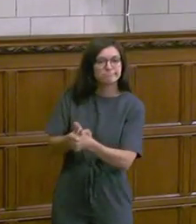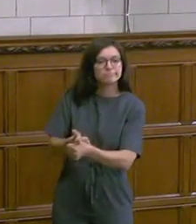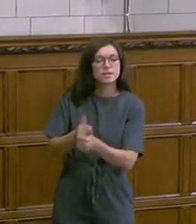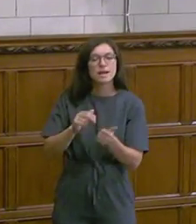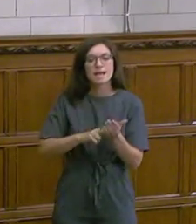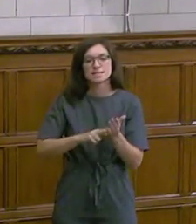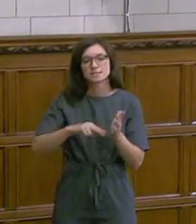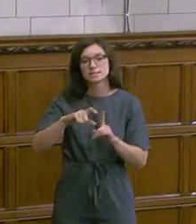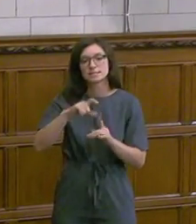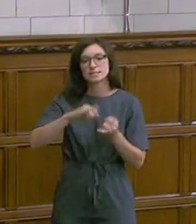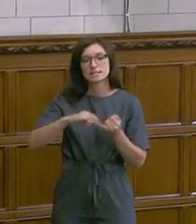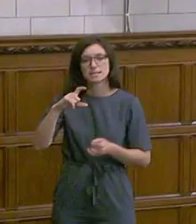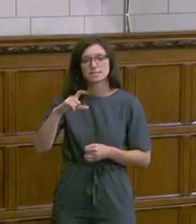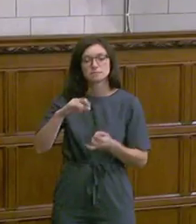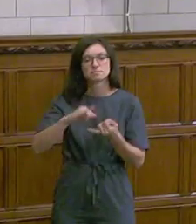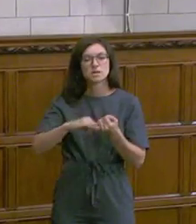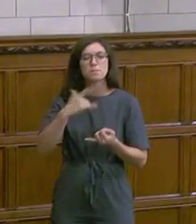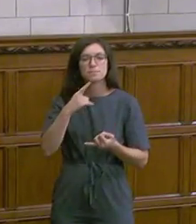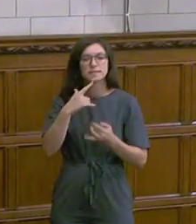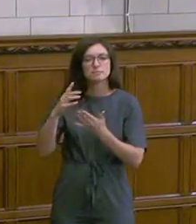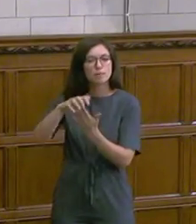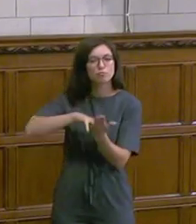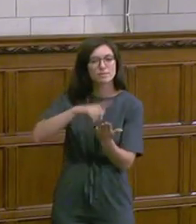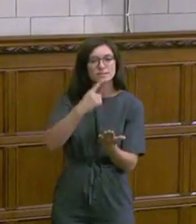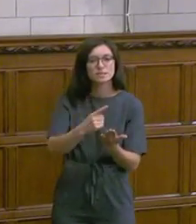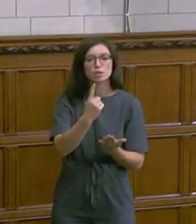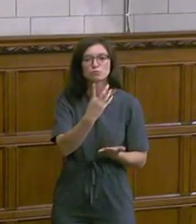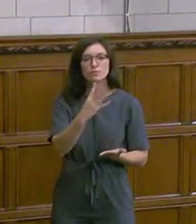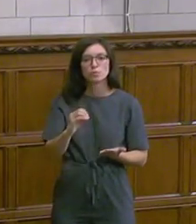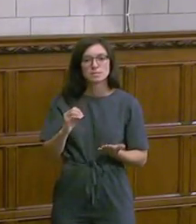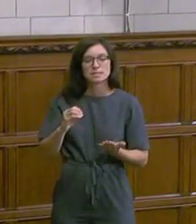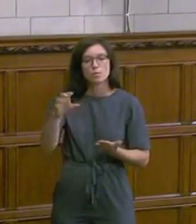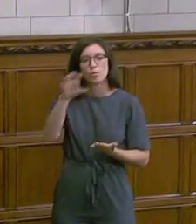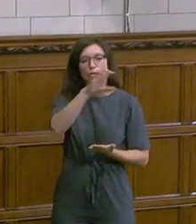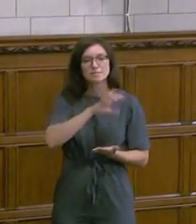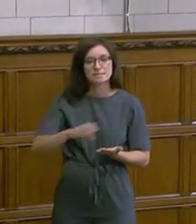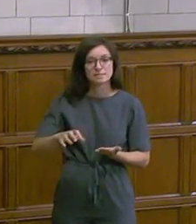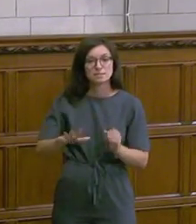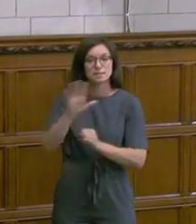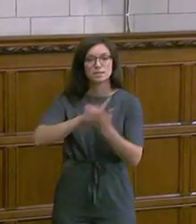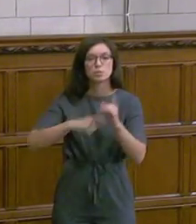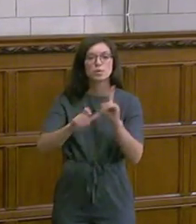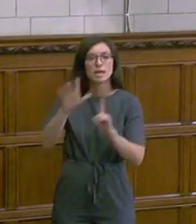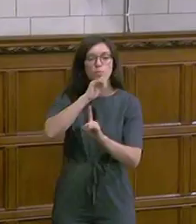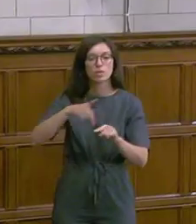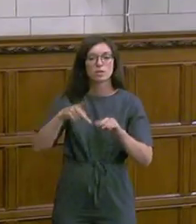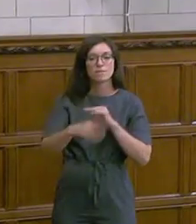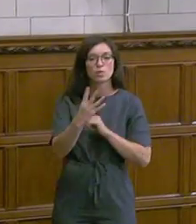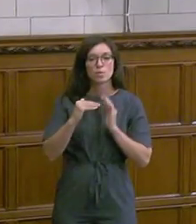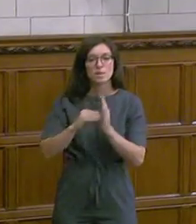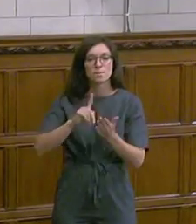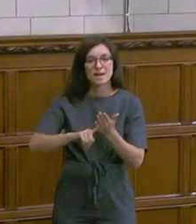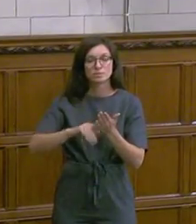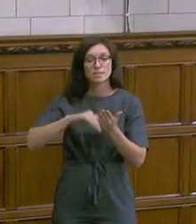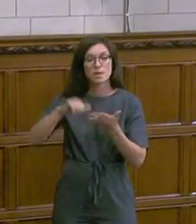briefing predict that over one-third of local authorities in England plan to cut £4 million from their budget for